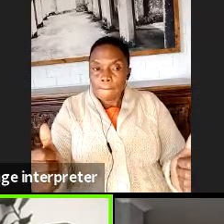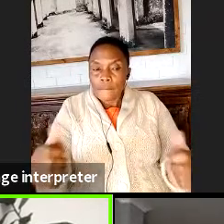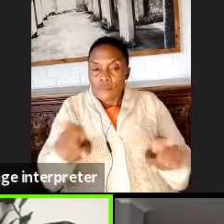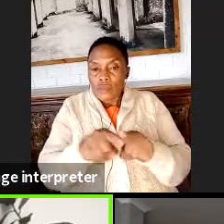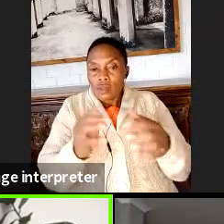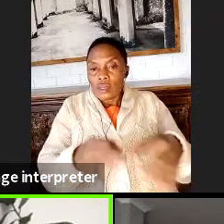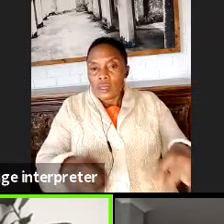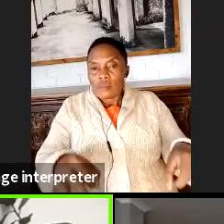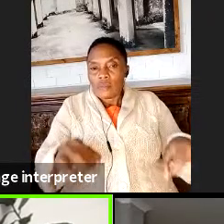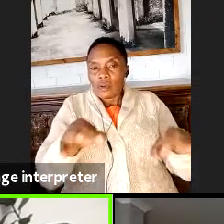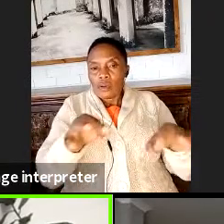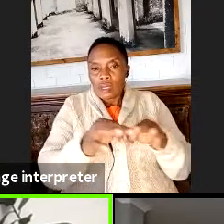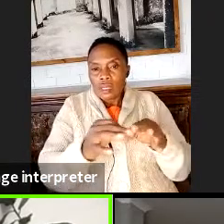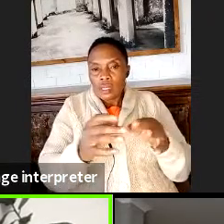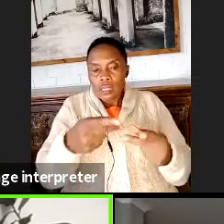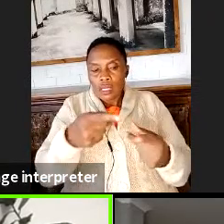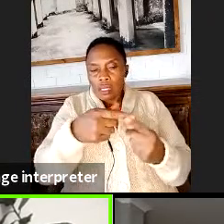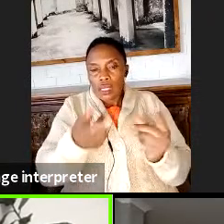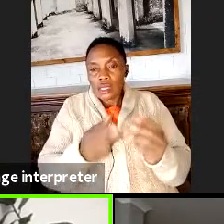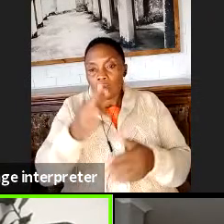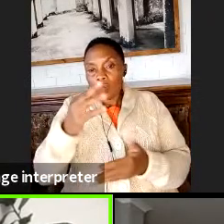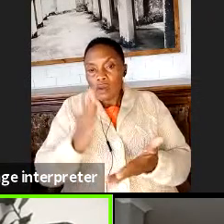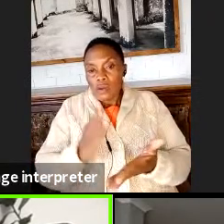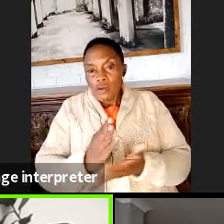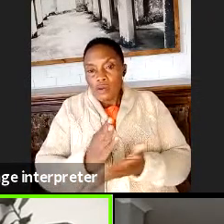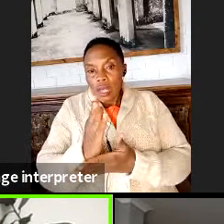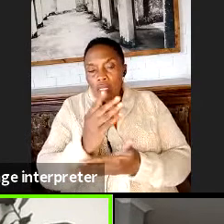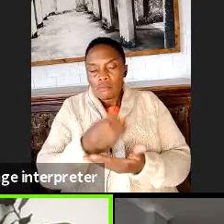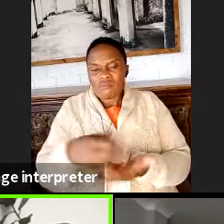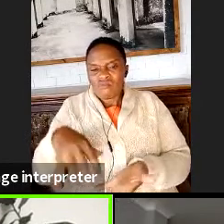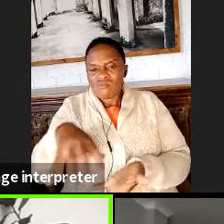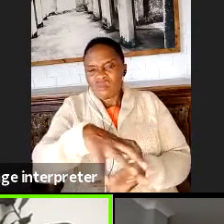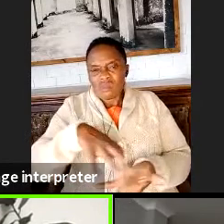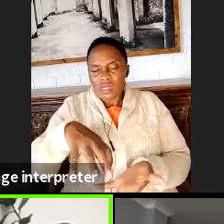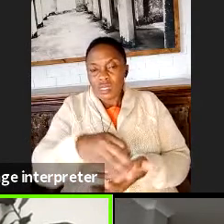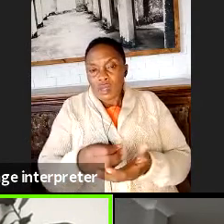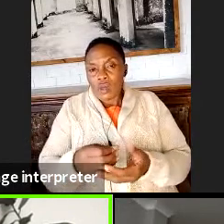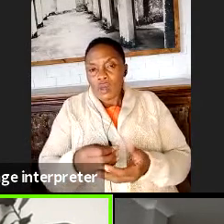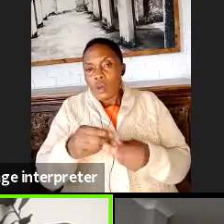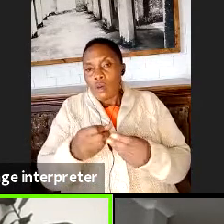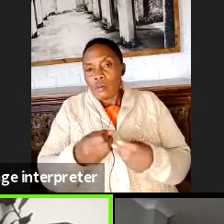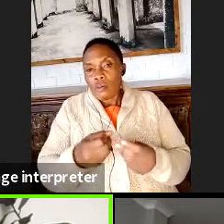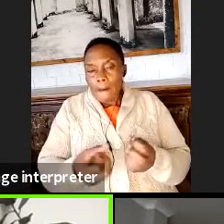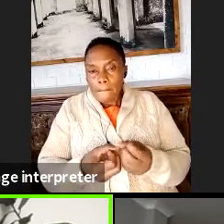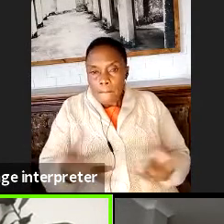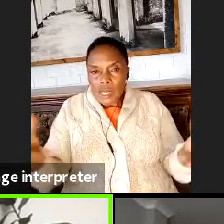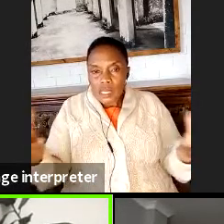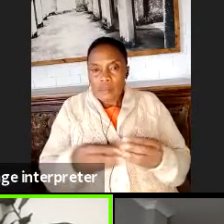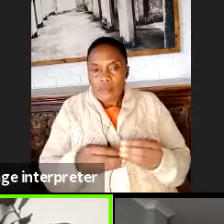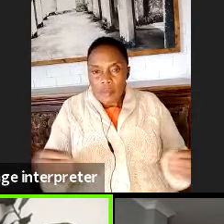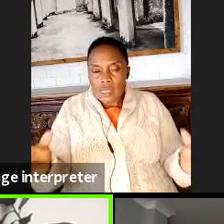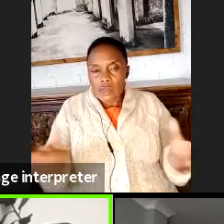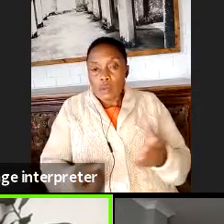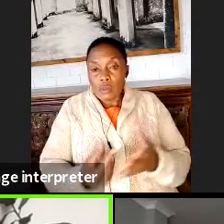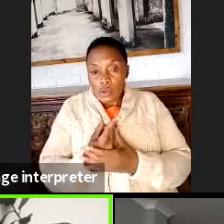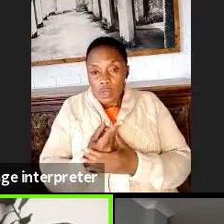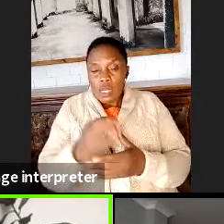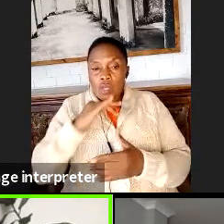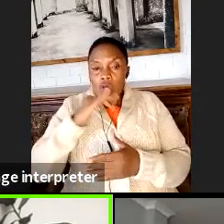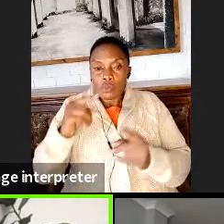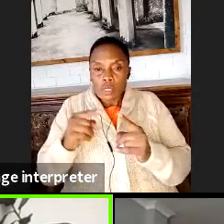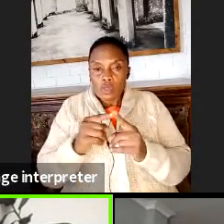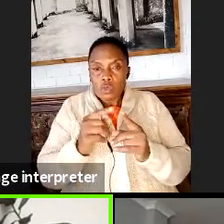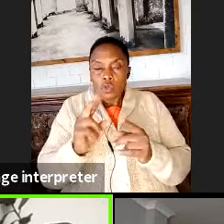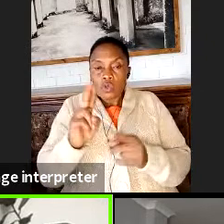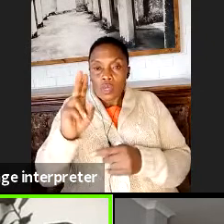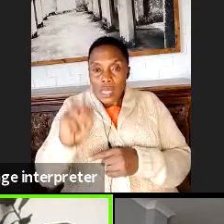digital rights through. It has been a missed opportunity because it is a direct channel to speak to UN representatives